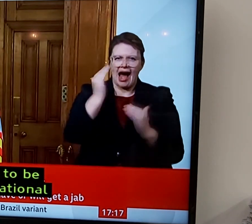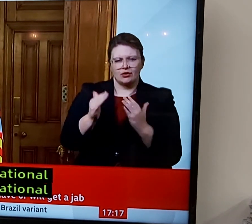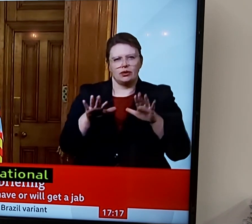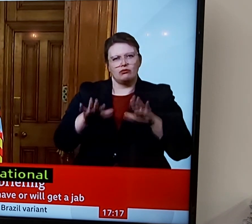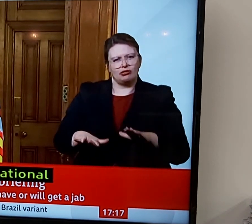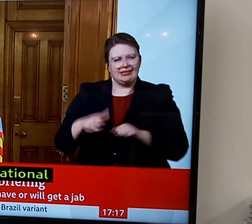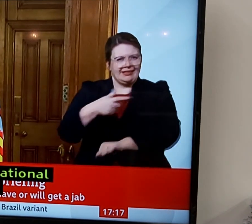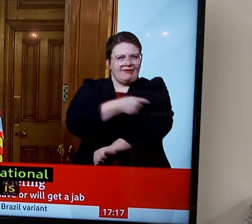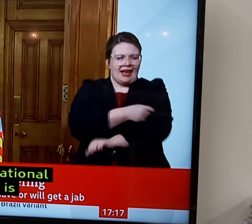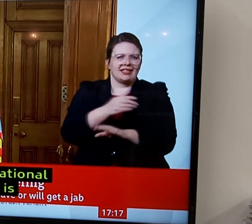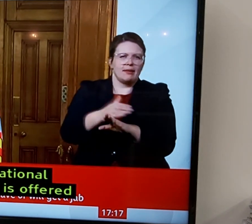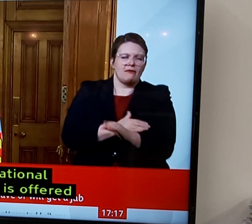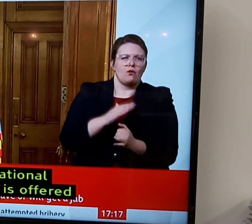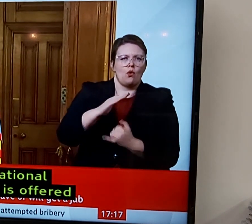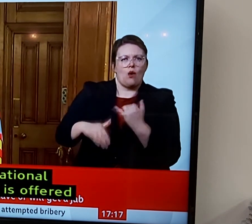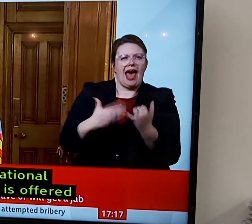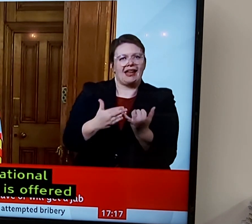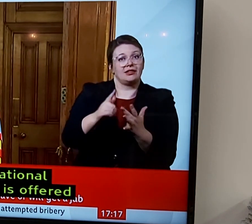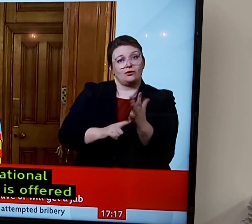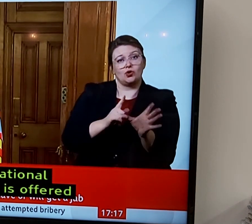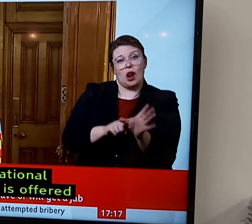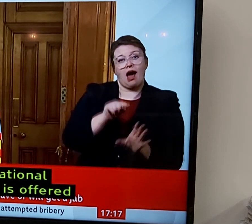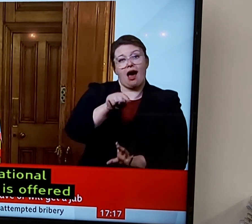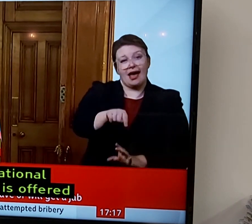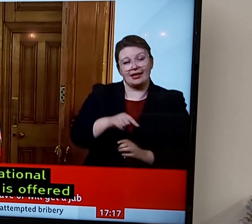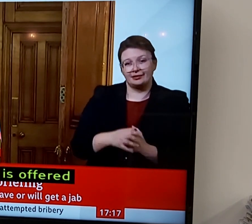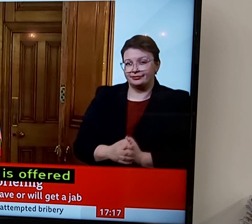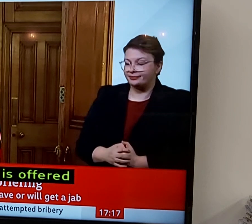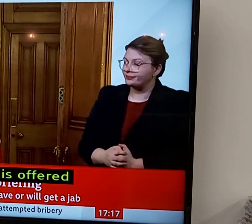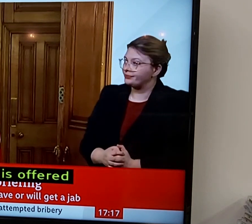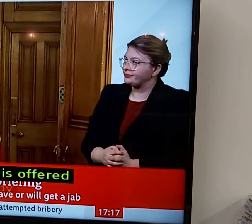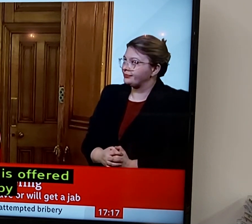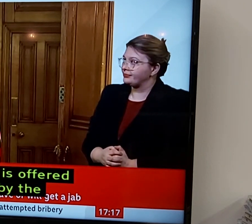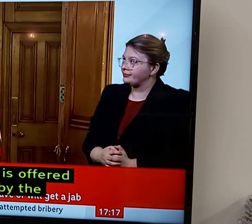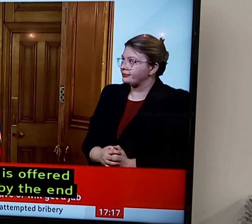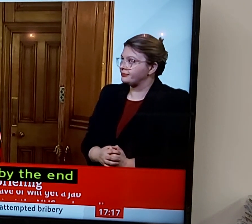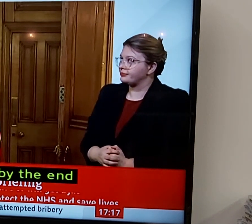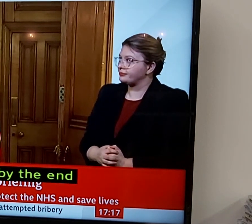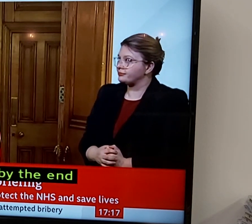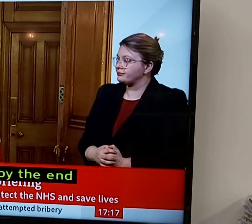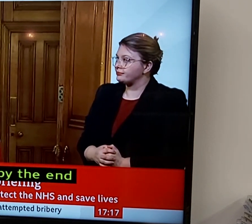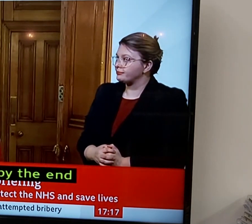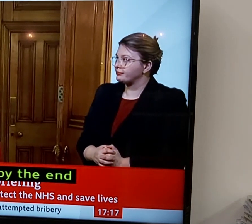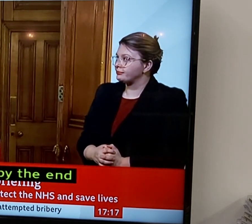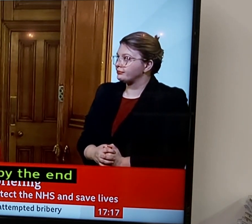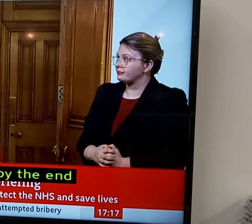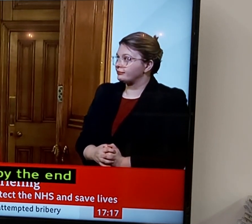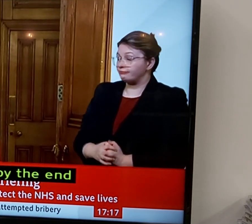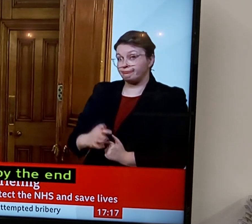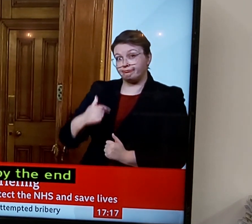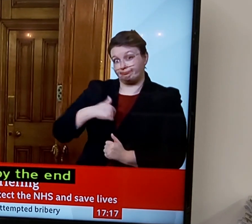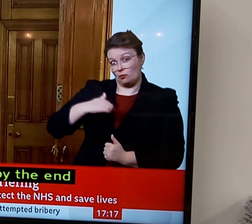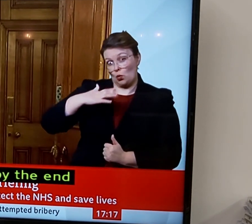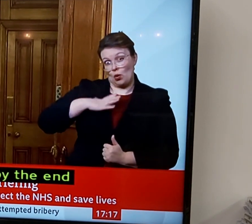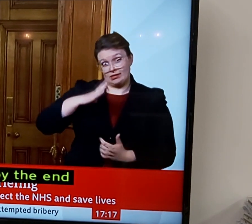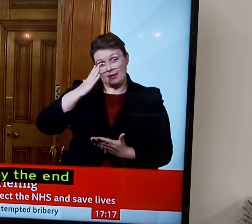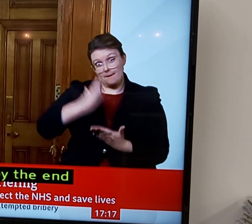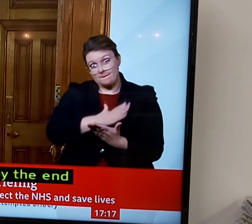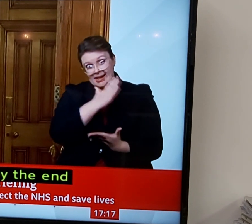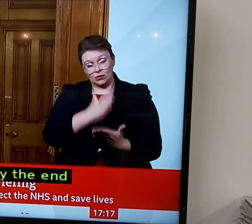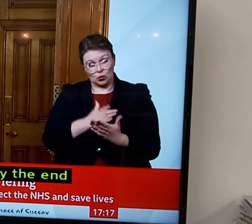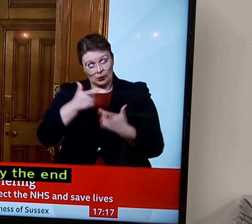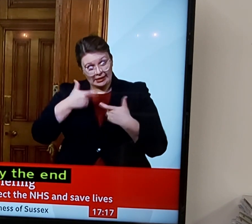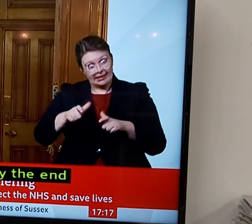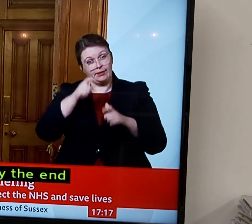of July. To do that, to make sure our vaccine programme is always kept up to date,